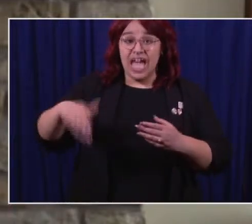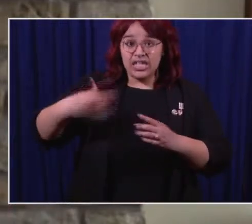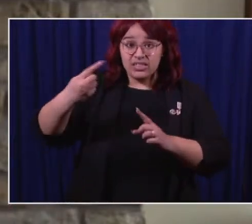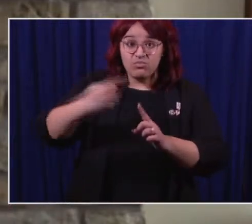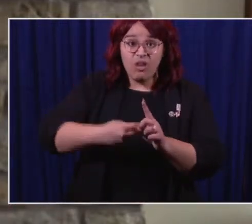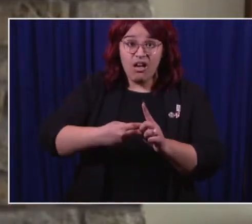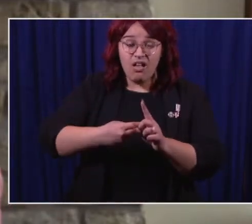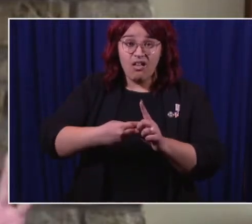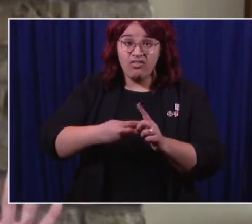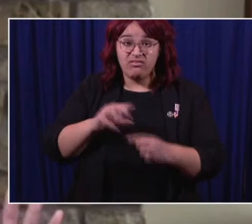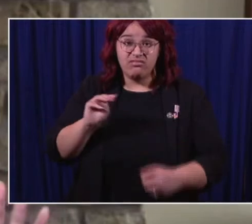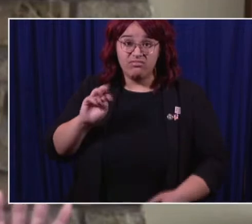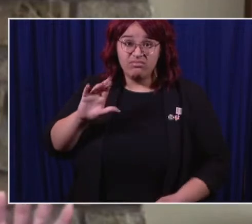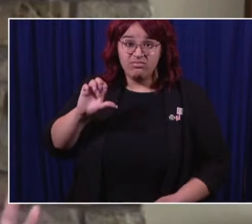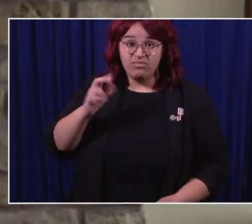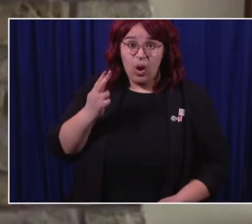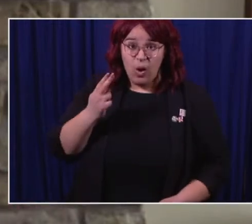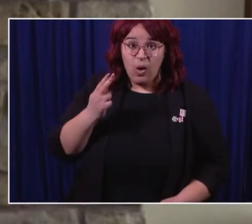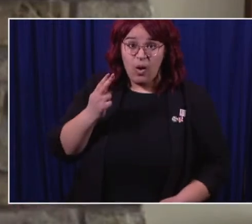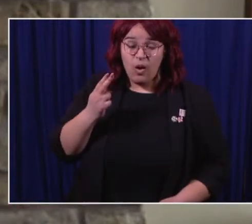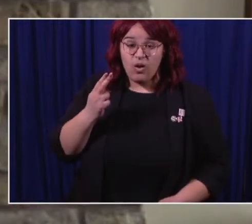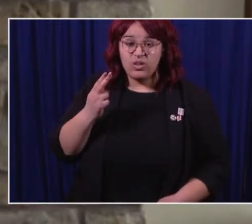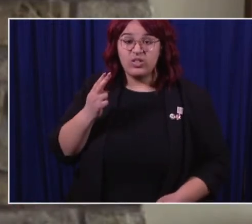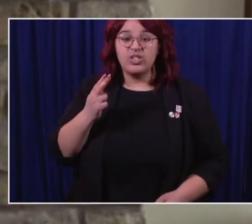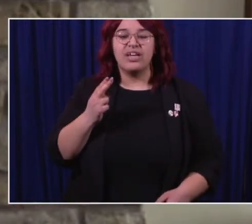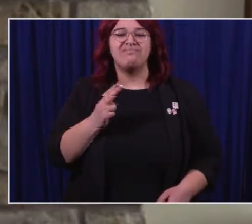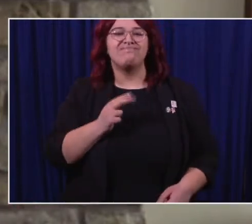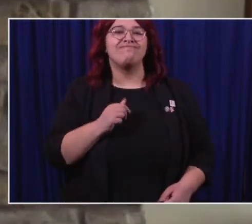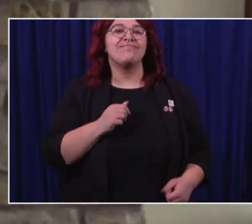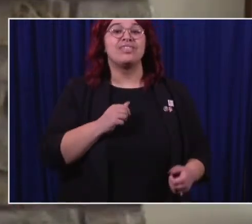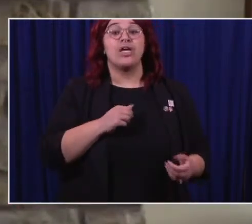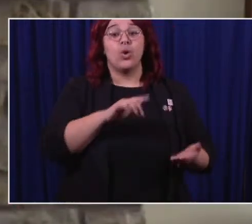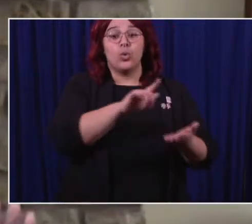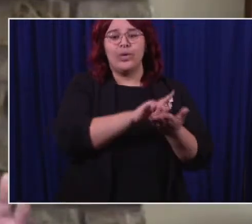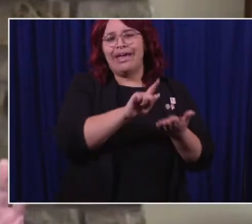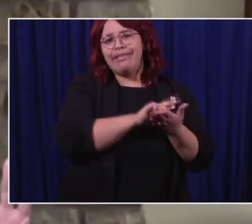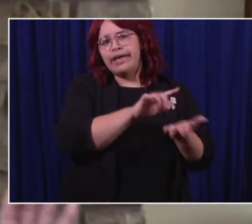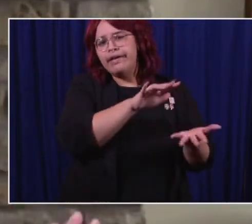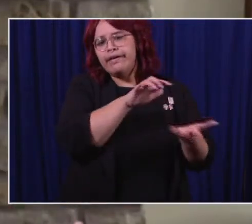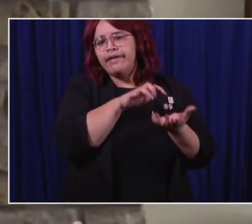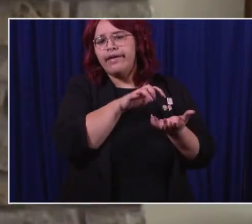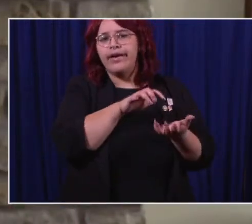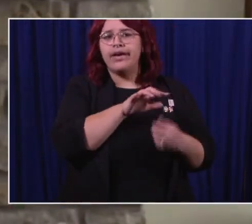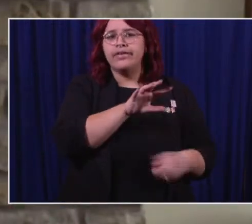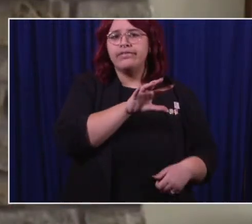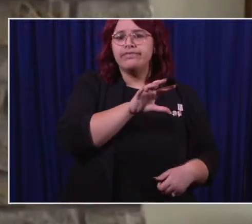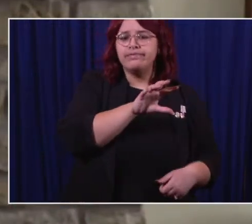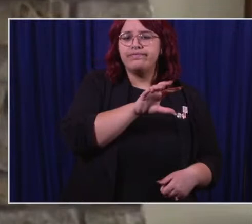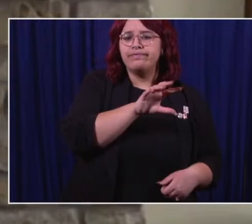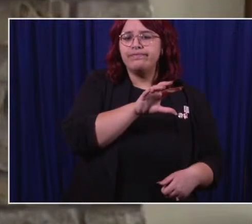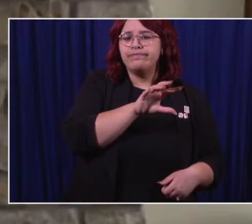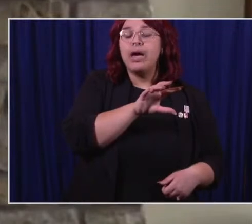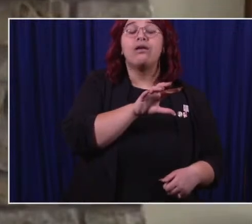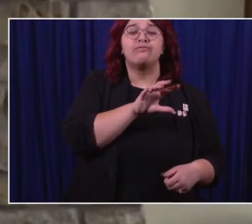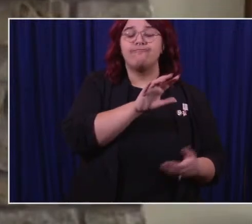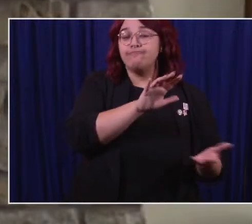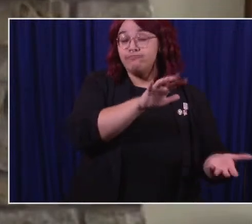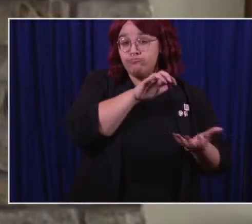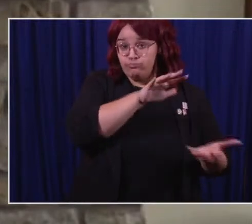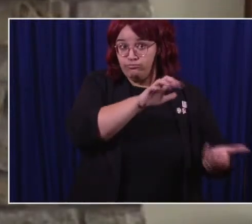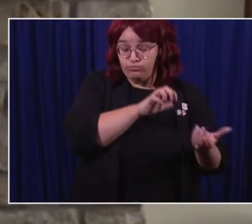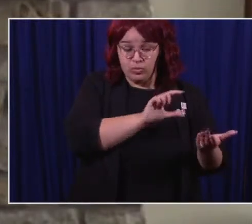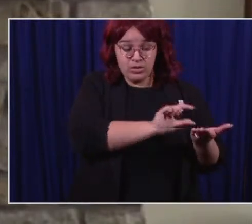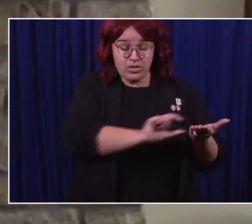those 50 to 60,000 vaccines a week that were reserved for schools are now no longer going to be needed for